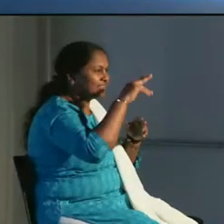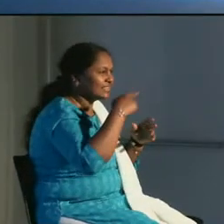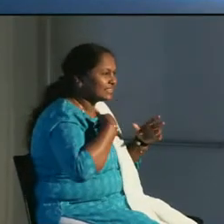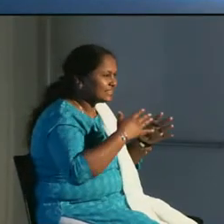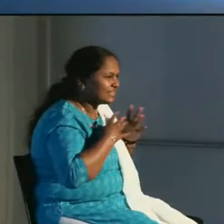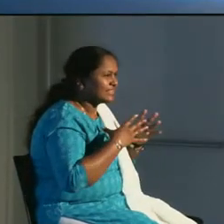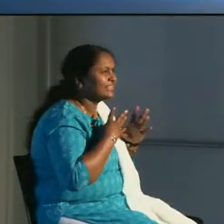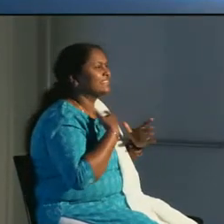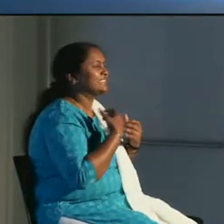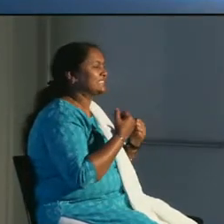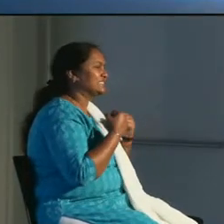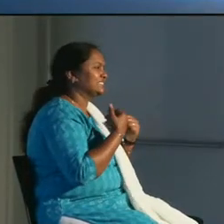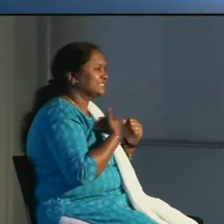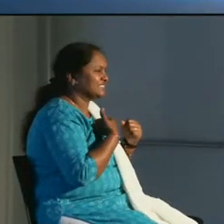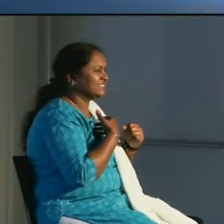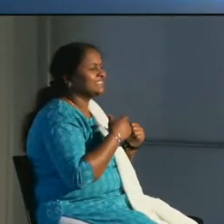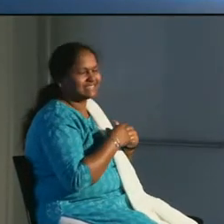painting.